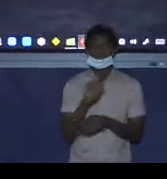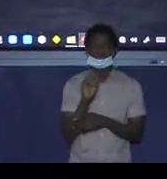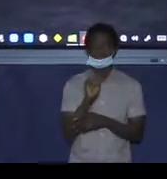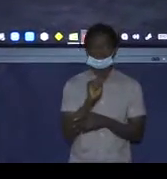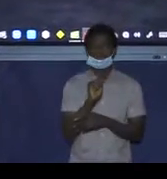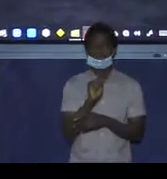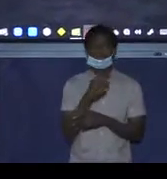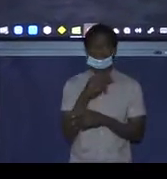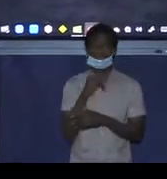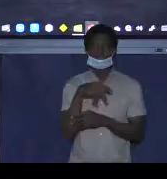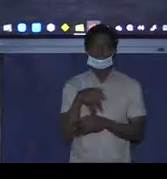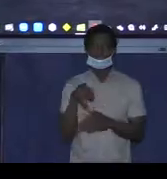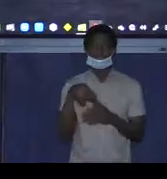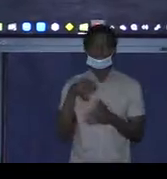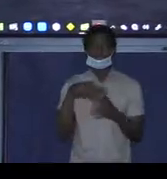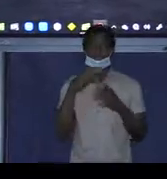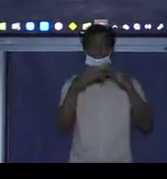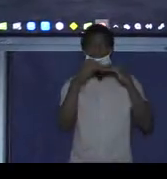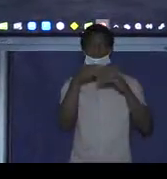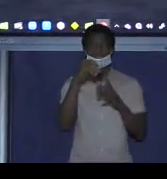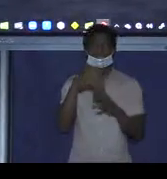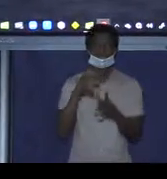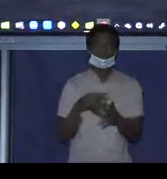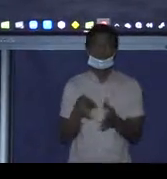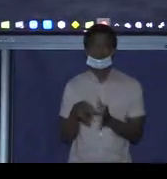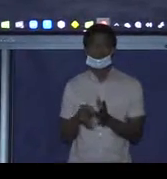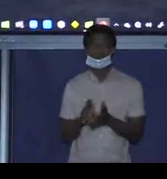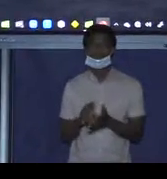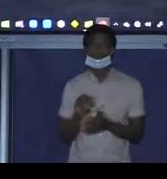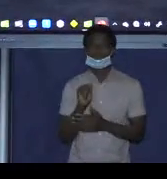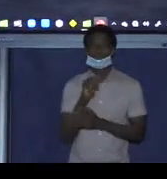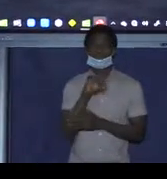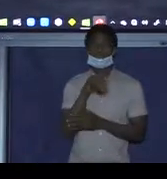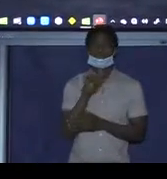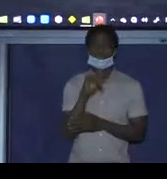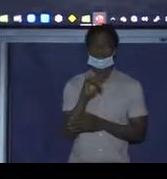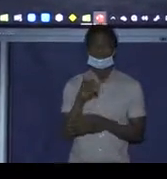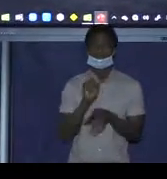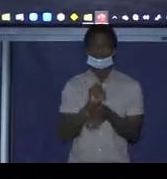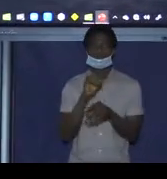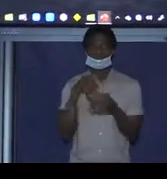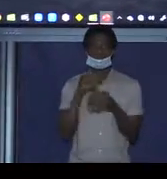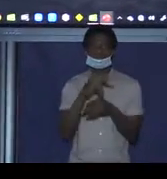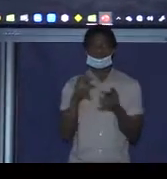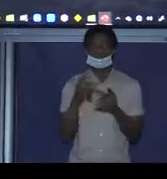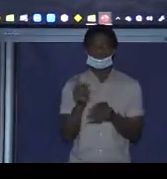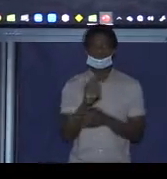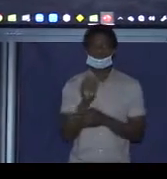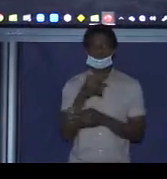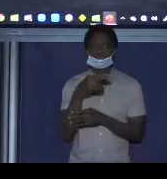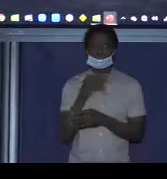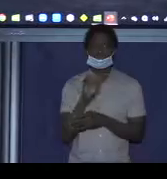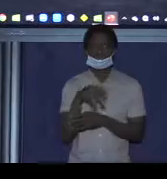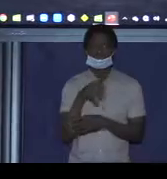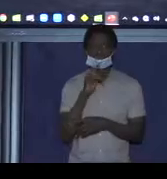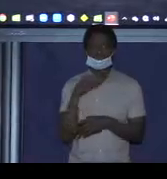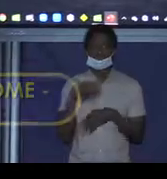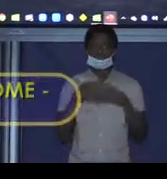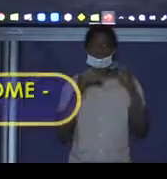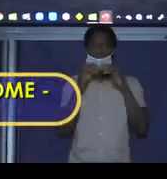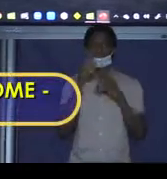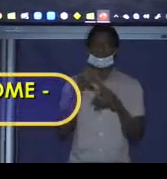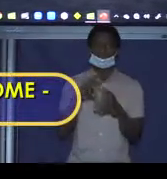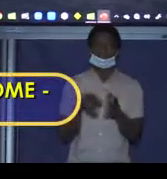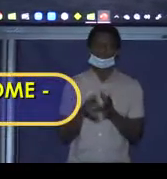built or repaired. Ajayi works in a place where ships are built or